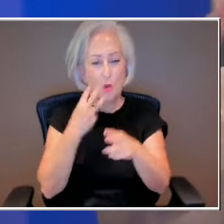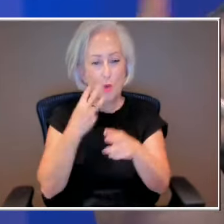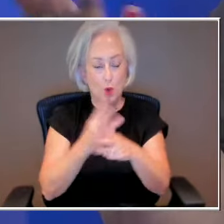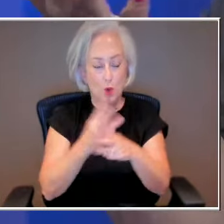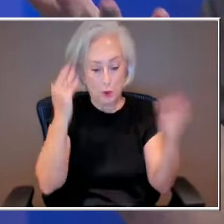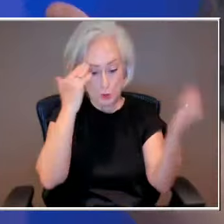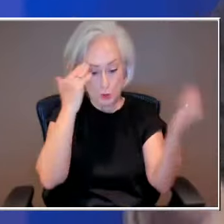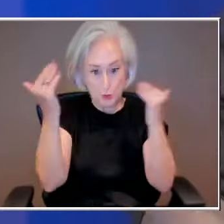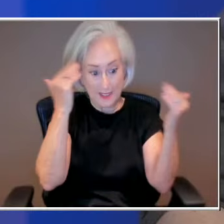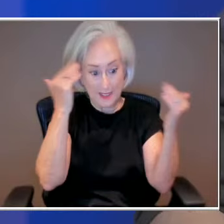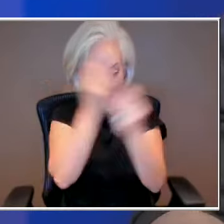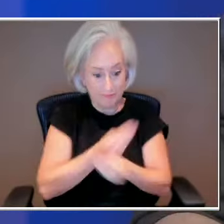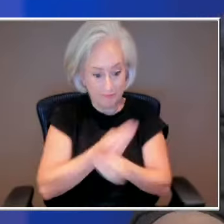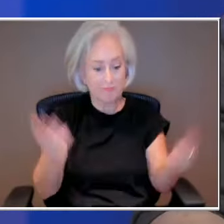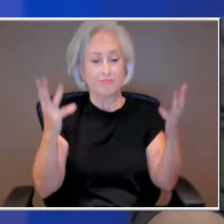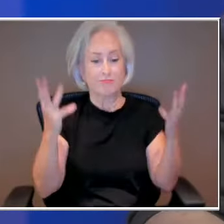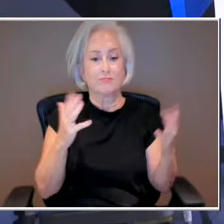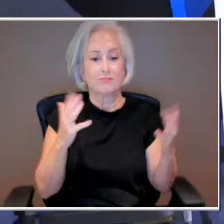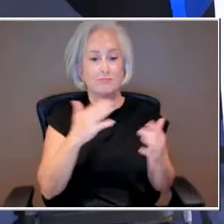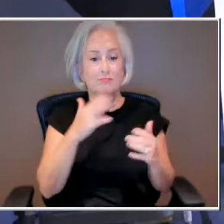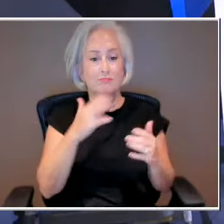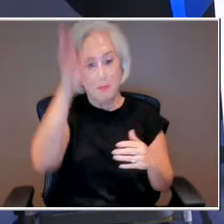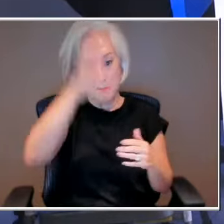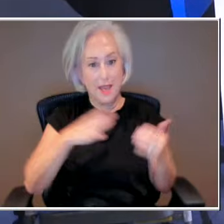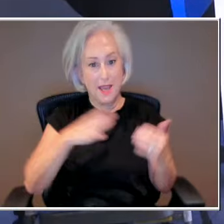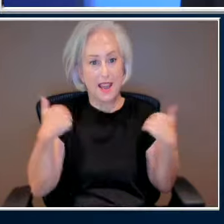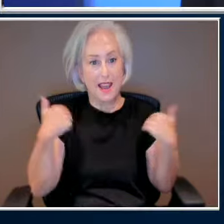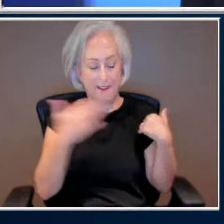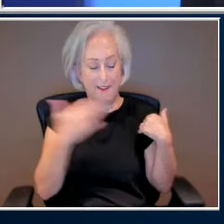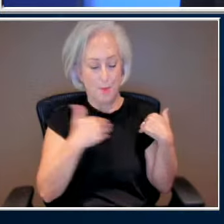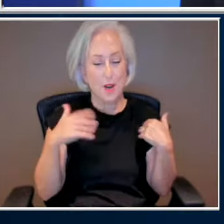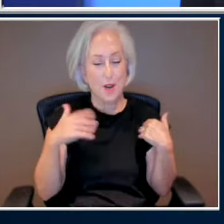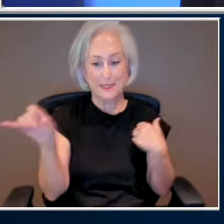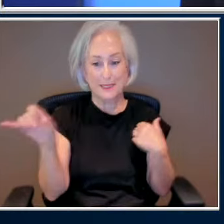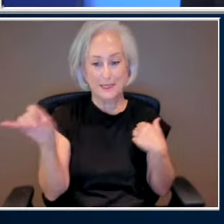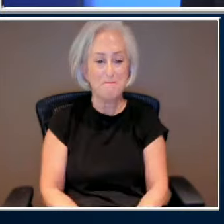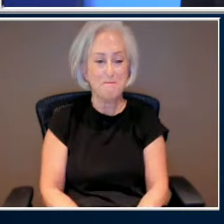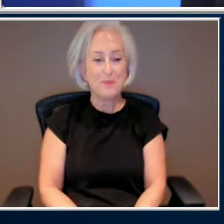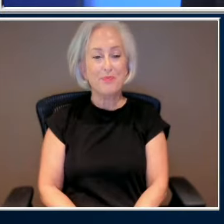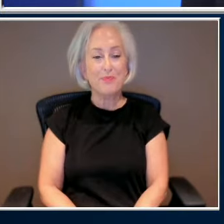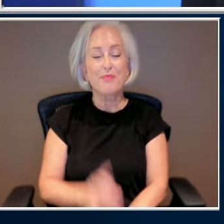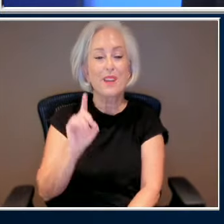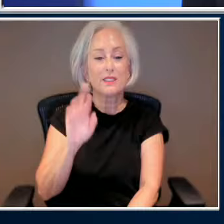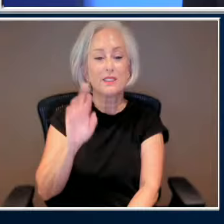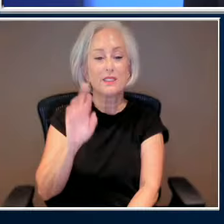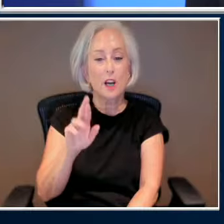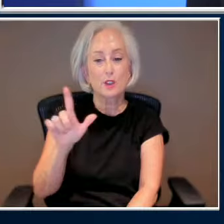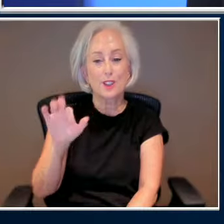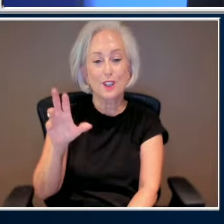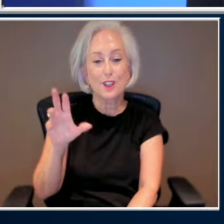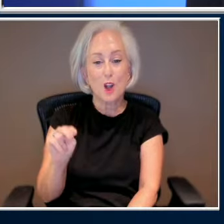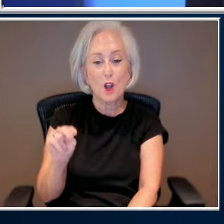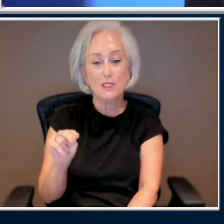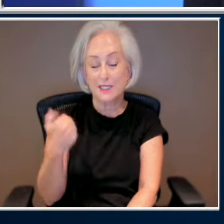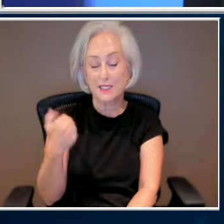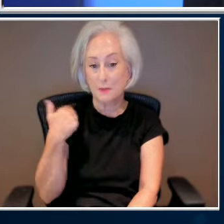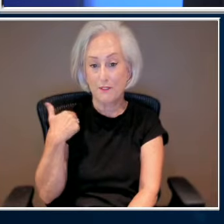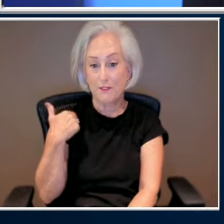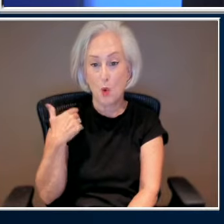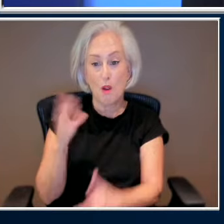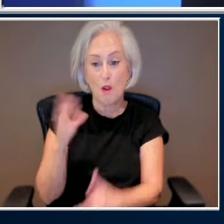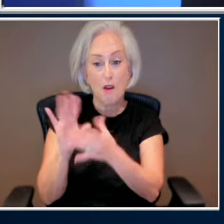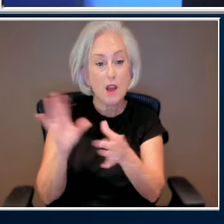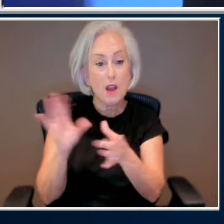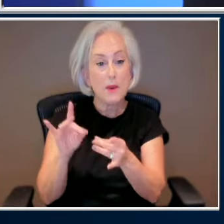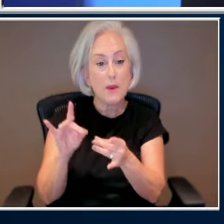have breasts too. Dr. Larson, you touched on it a little bit earlier, but how do you approach awareness differently